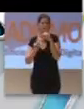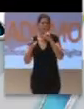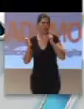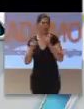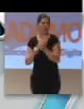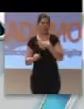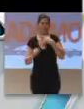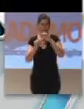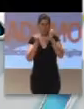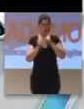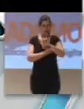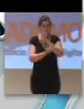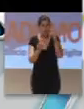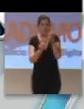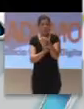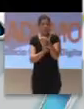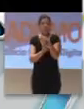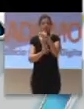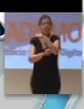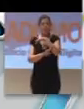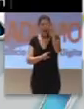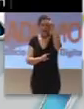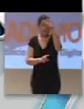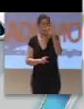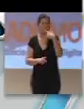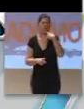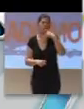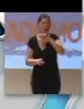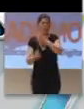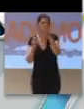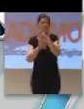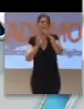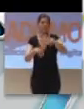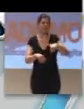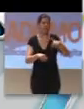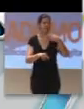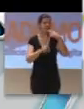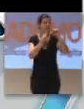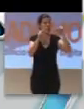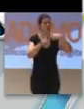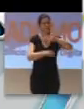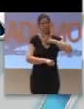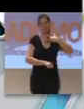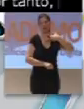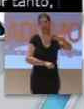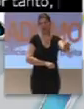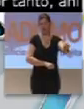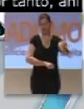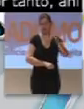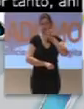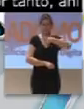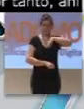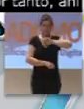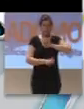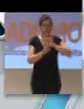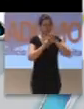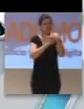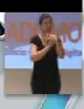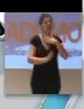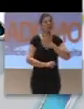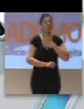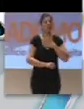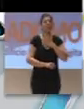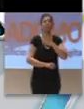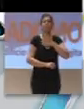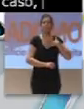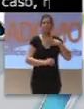Andalusia, and so the location would be less accurate in the villages. So we decided